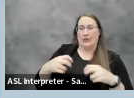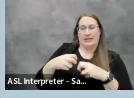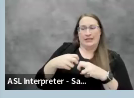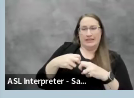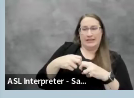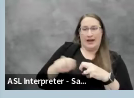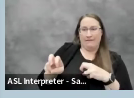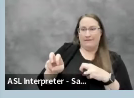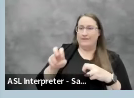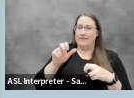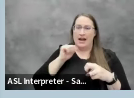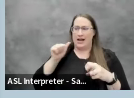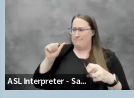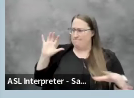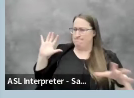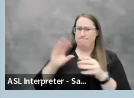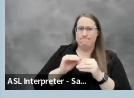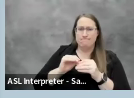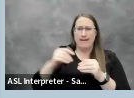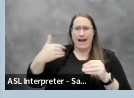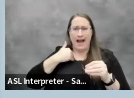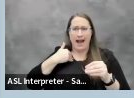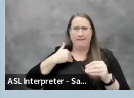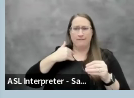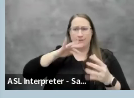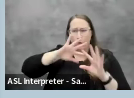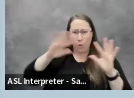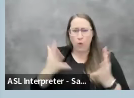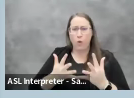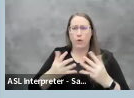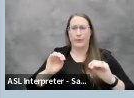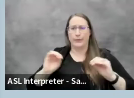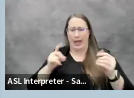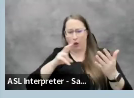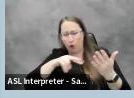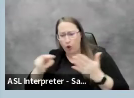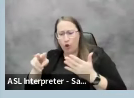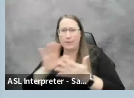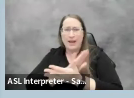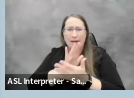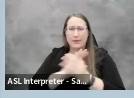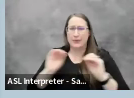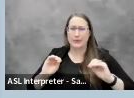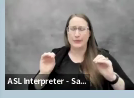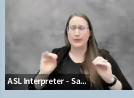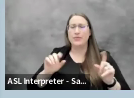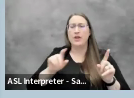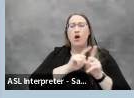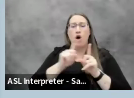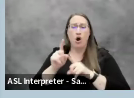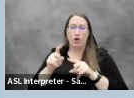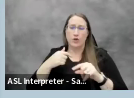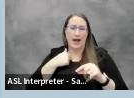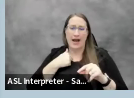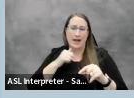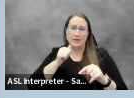I'm not looking at any documents in front of me. And also, I'm not privy